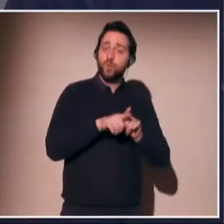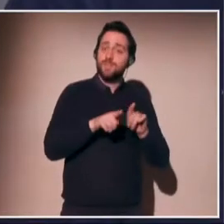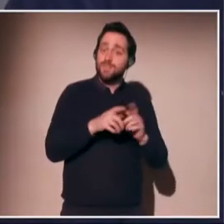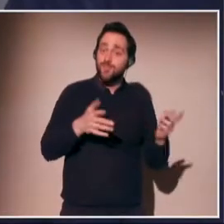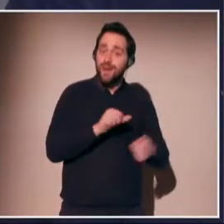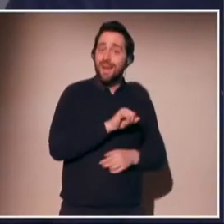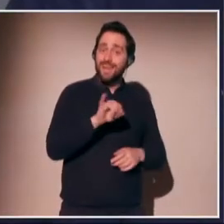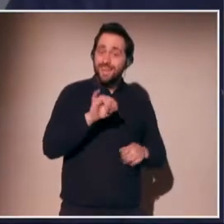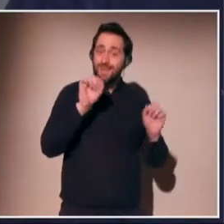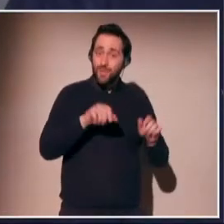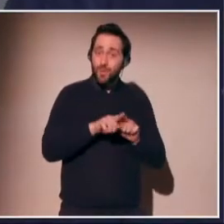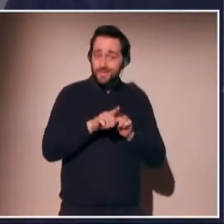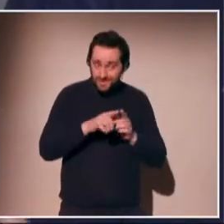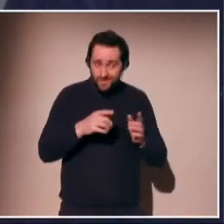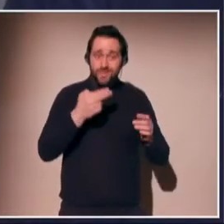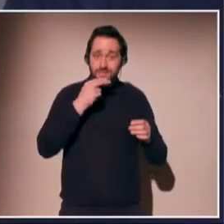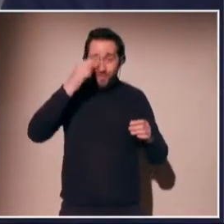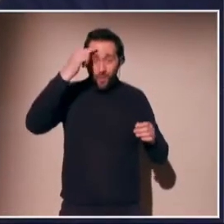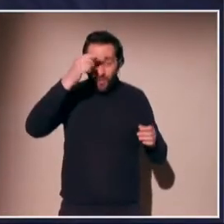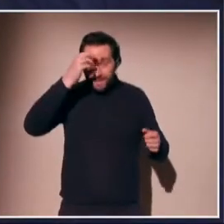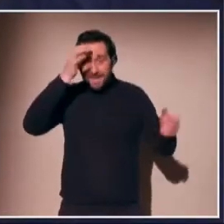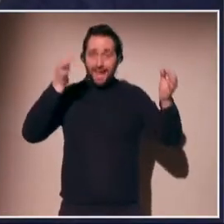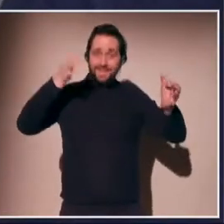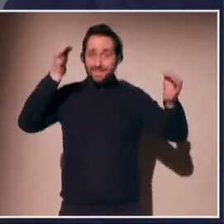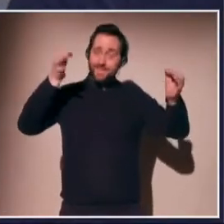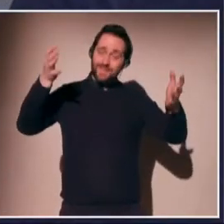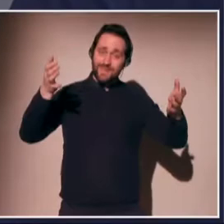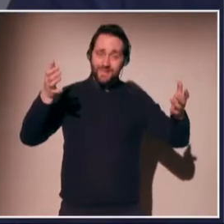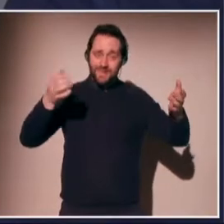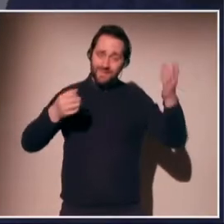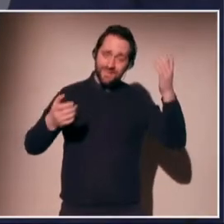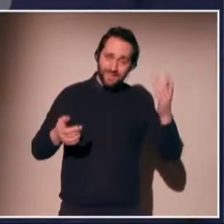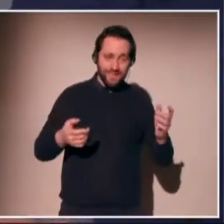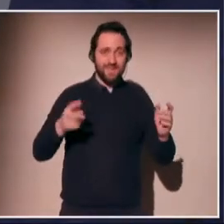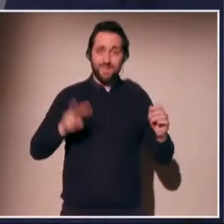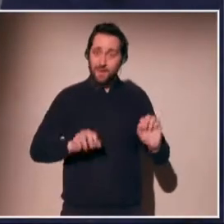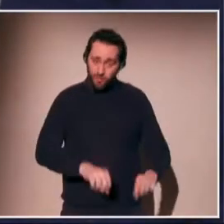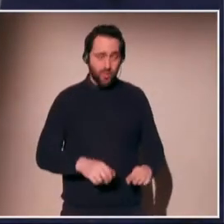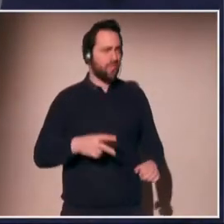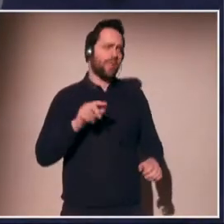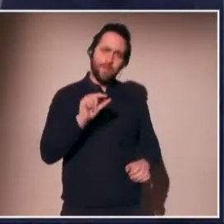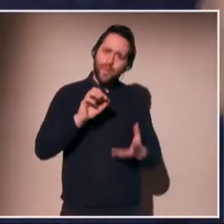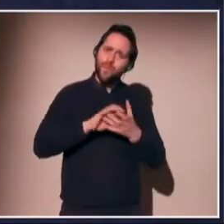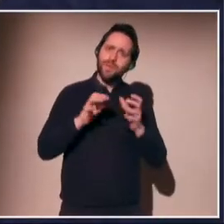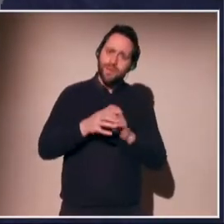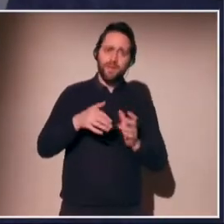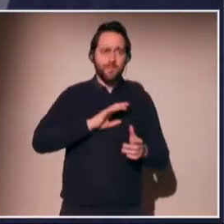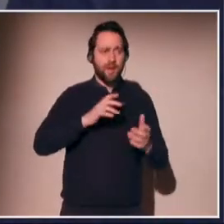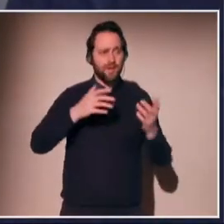problem for human. When if we want to make machine help us, they need also to help us for